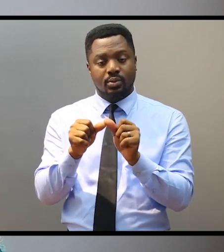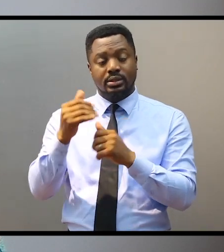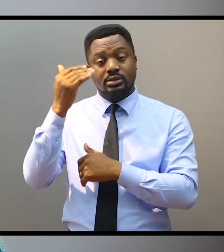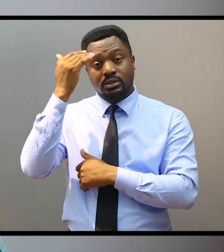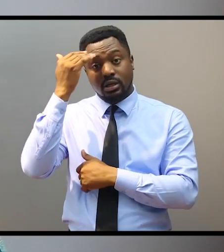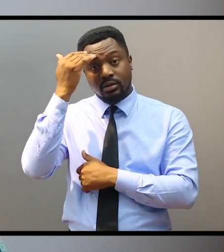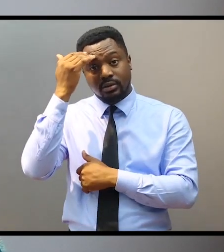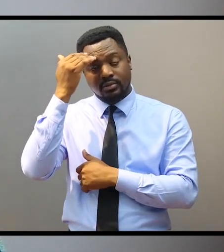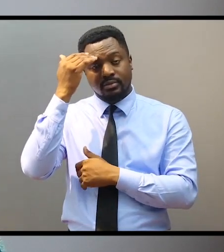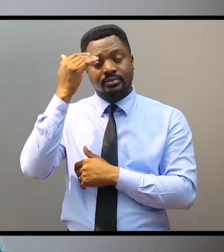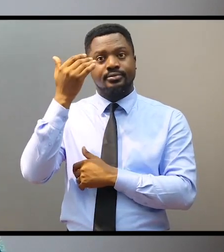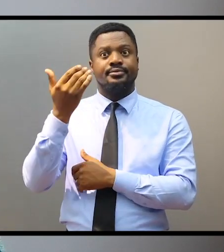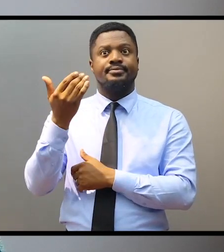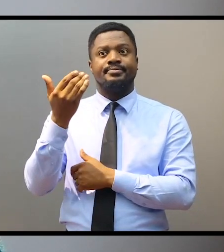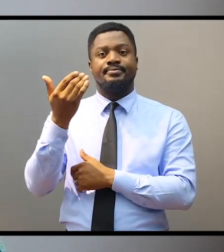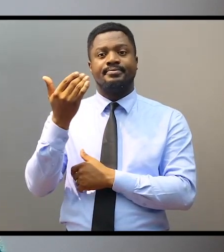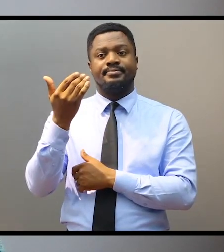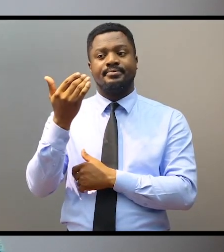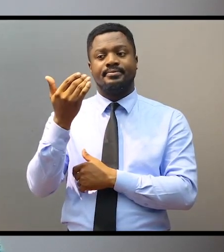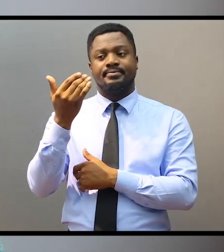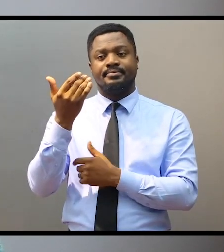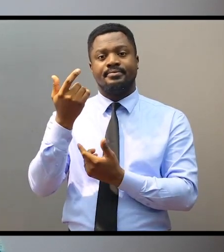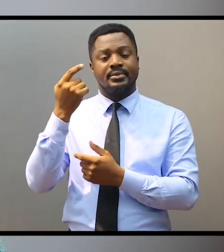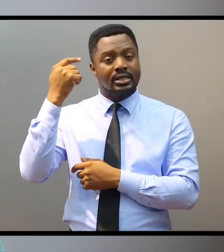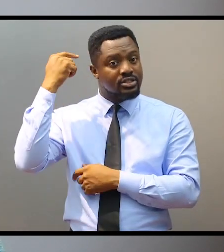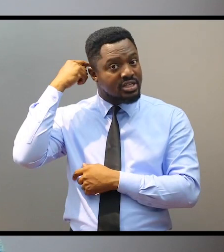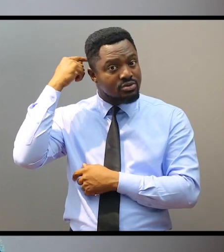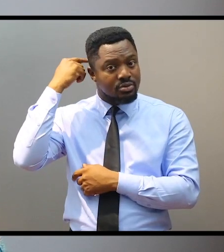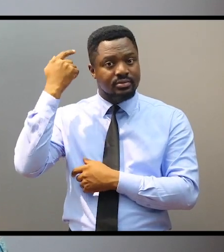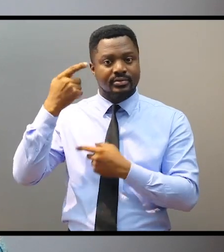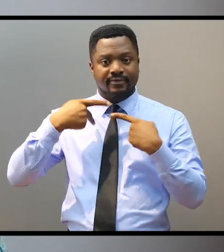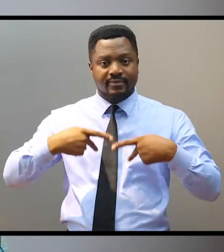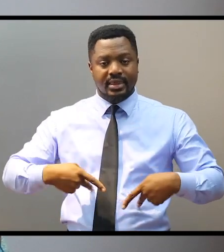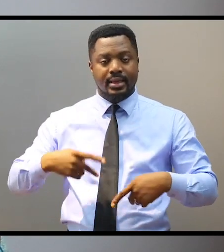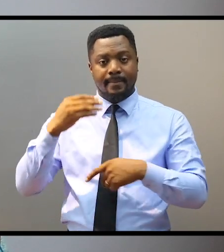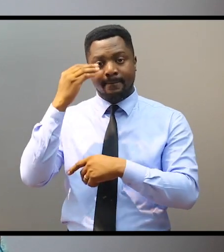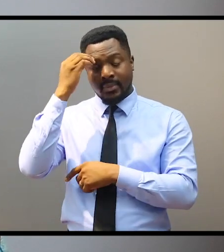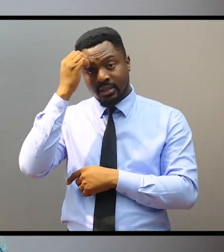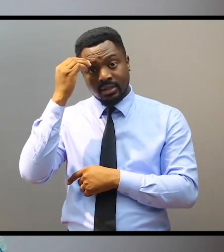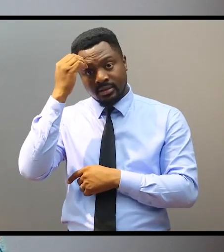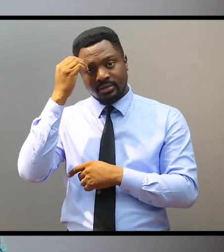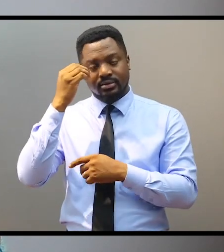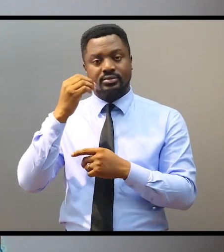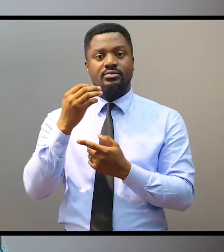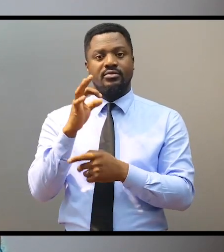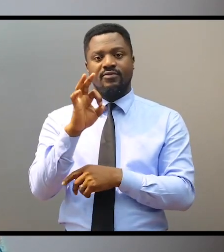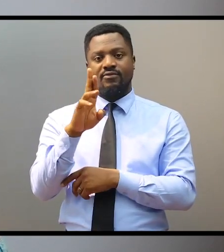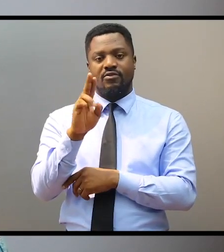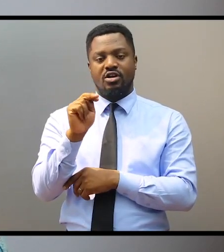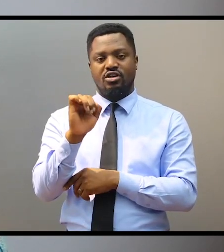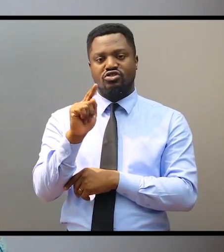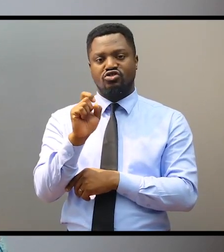of intellectual leading impairments in the area of intellectual, sensory, physical, and mental